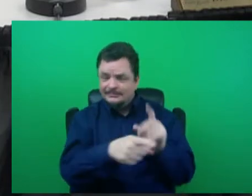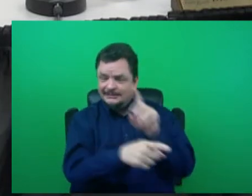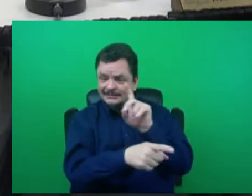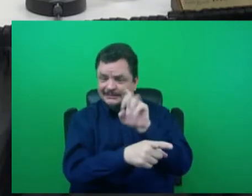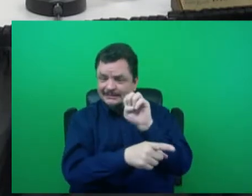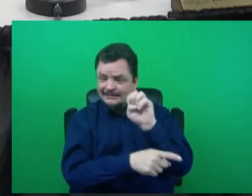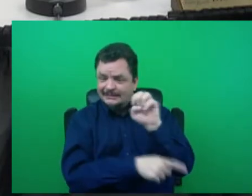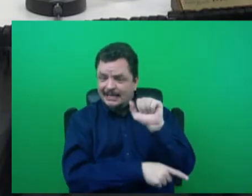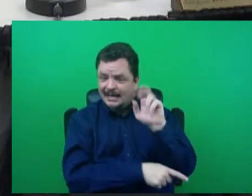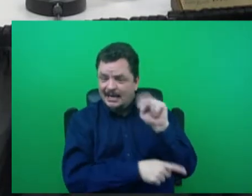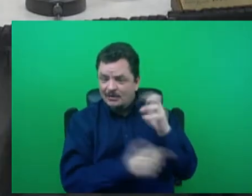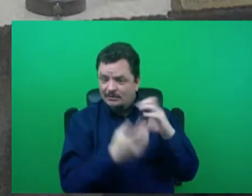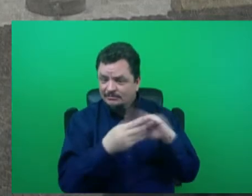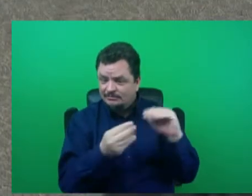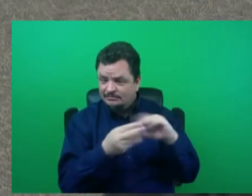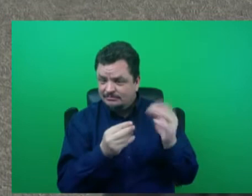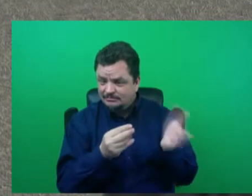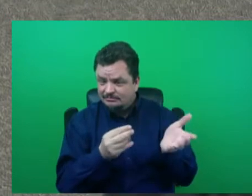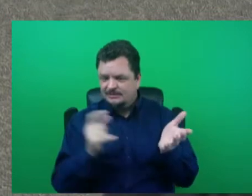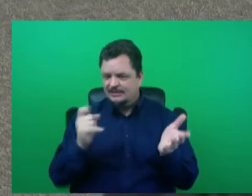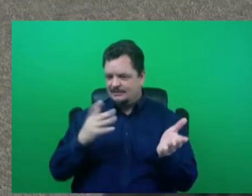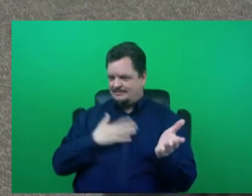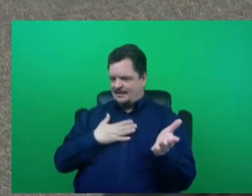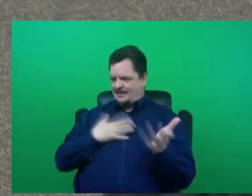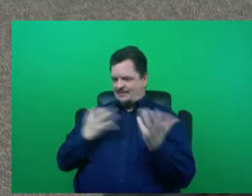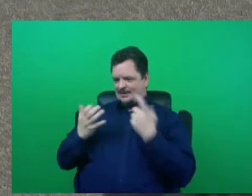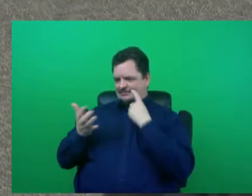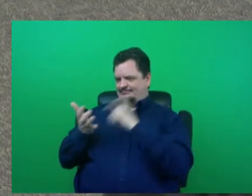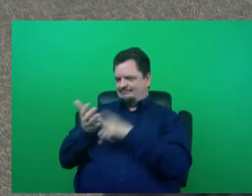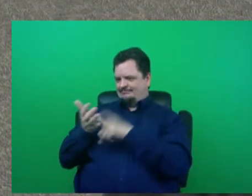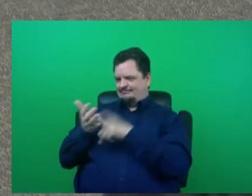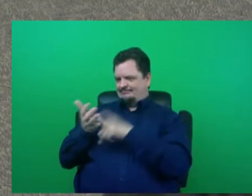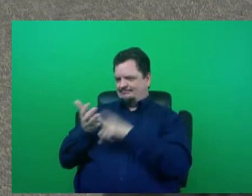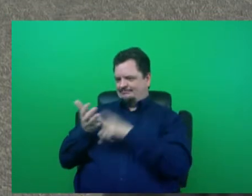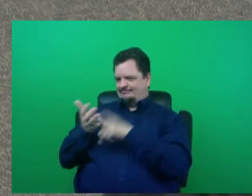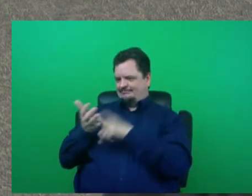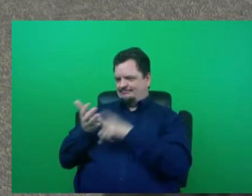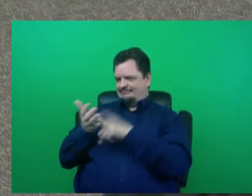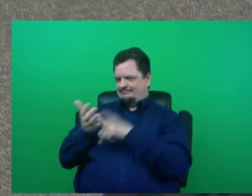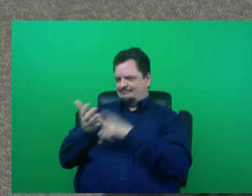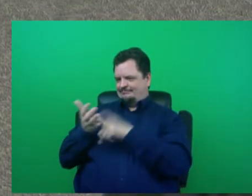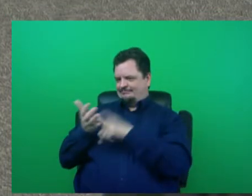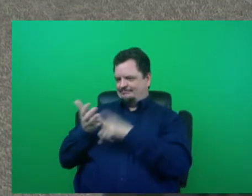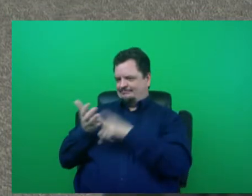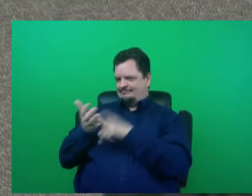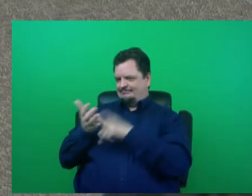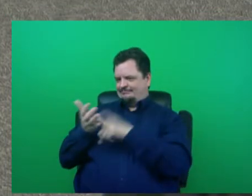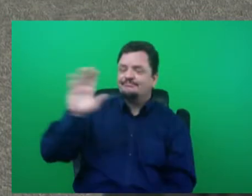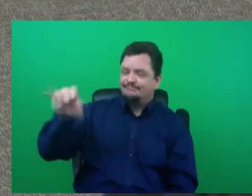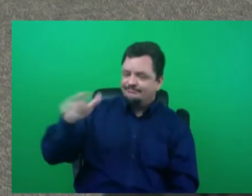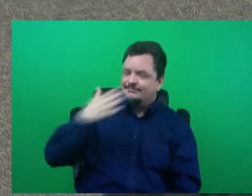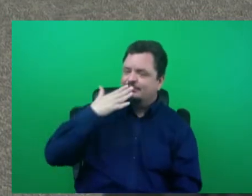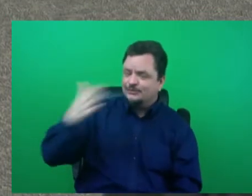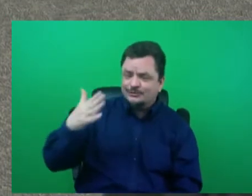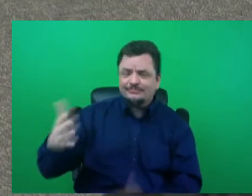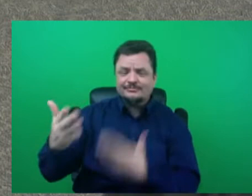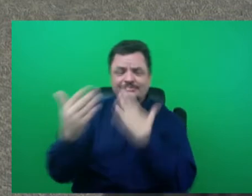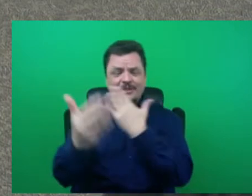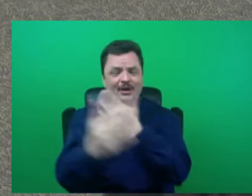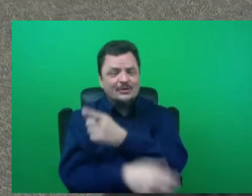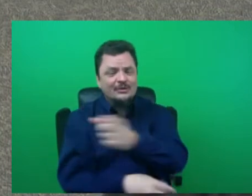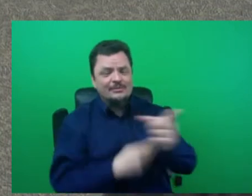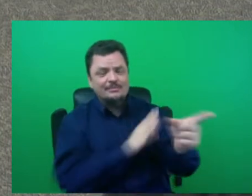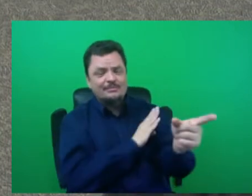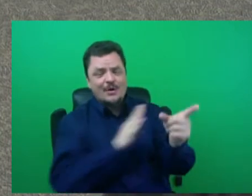this recognition week. Thank you, Susan. And thank you, Board of Health members, for recognizing our public health nurses